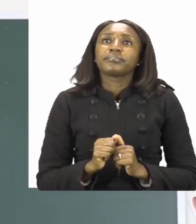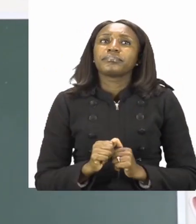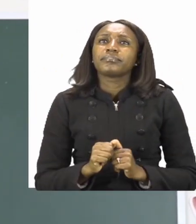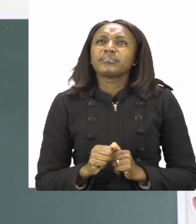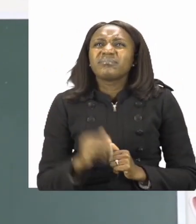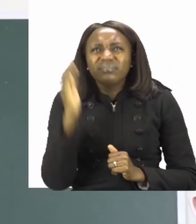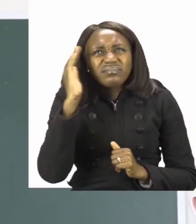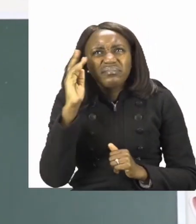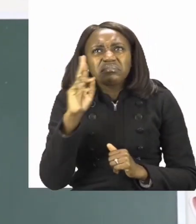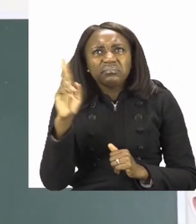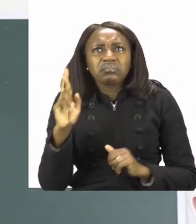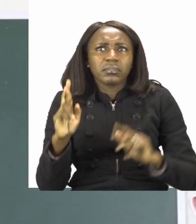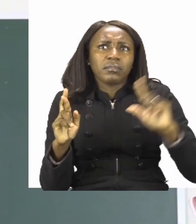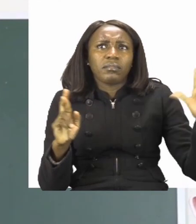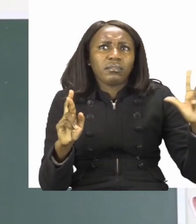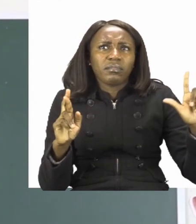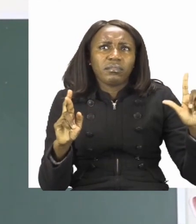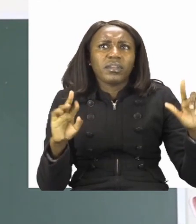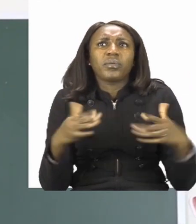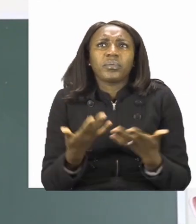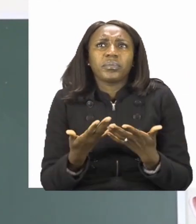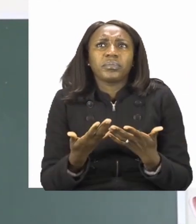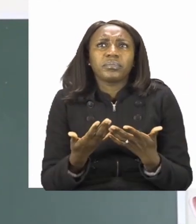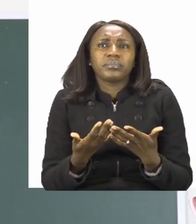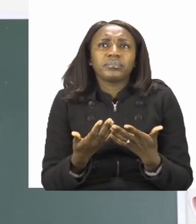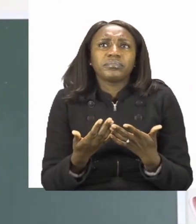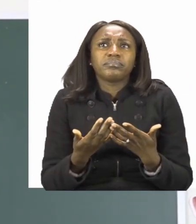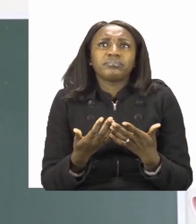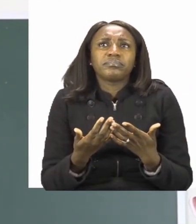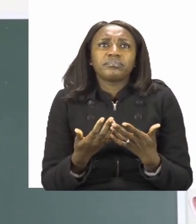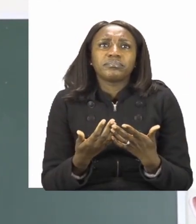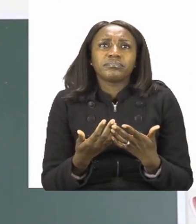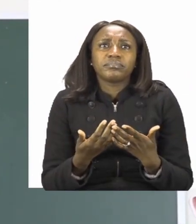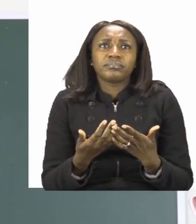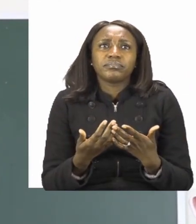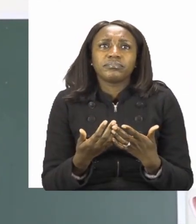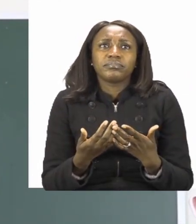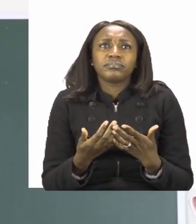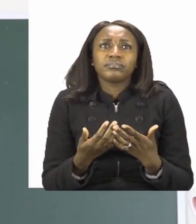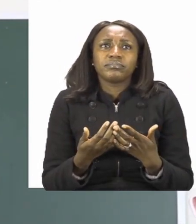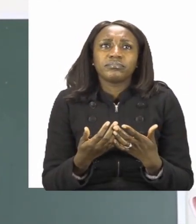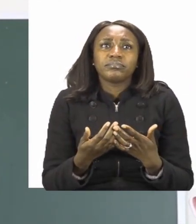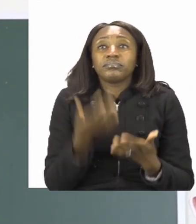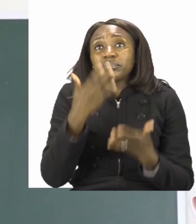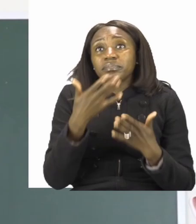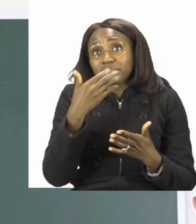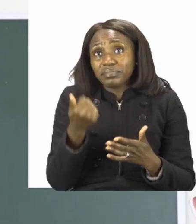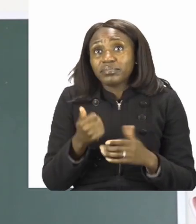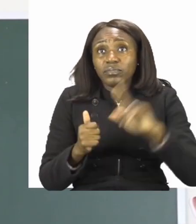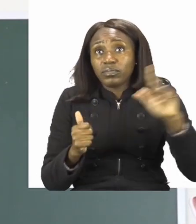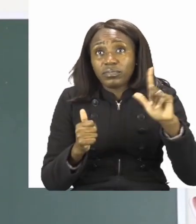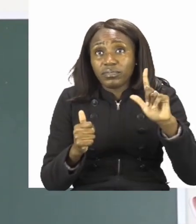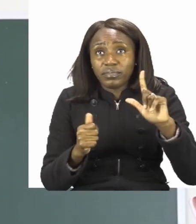difference between your left and your right. If you have your left hand, tie something round